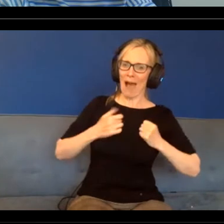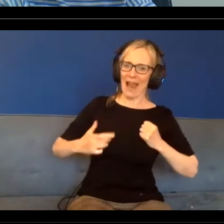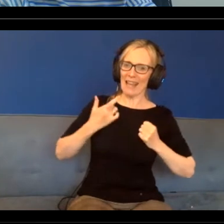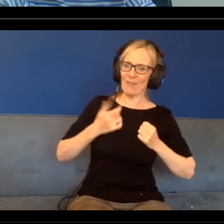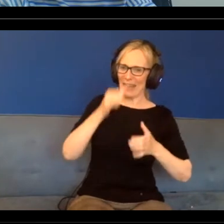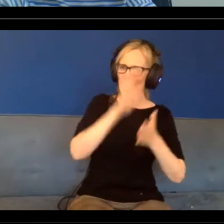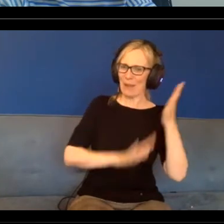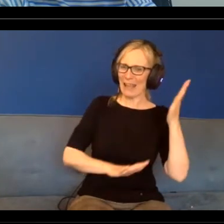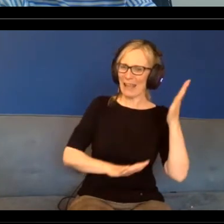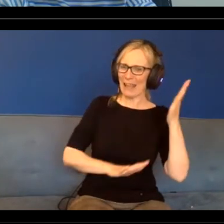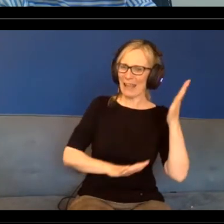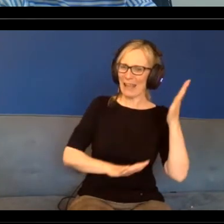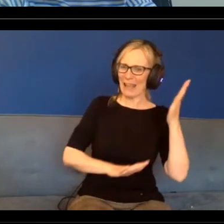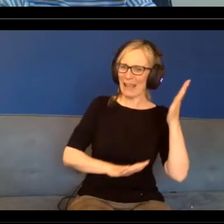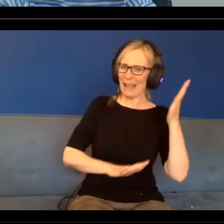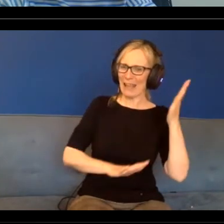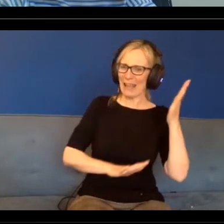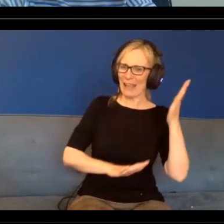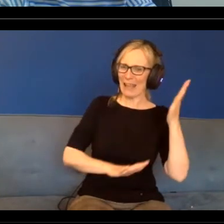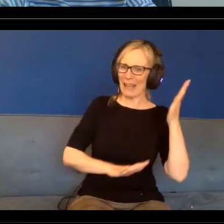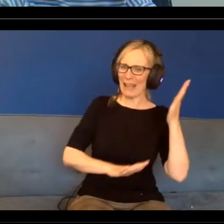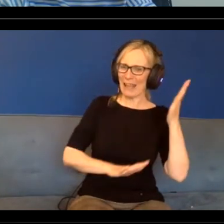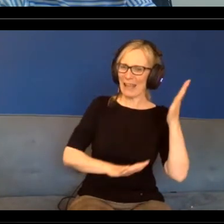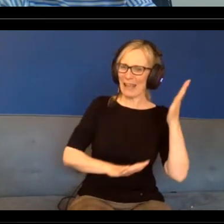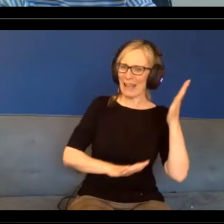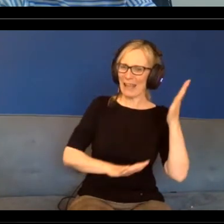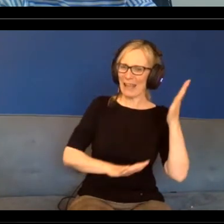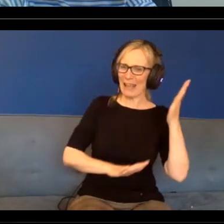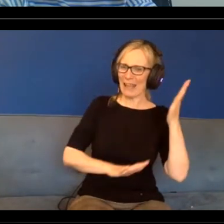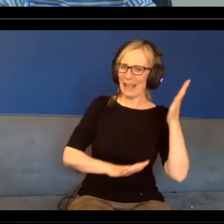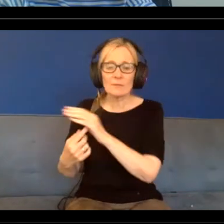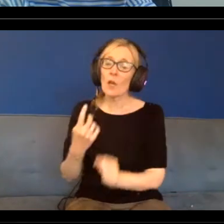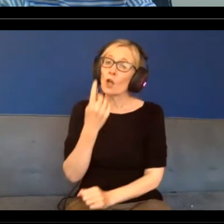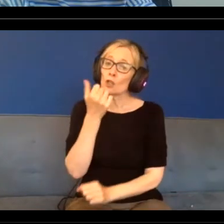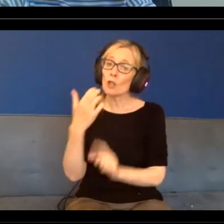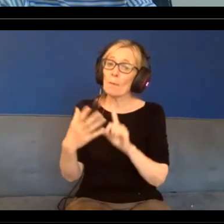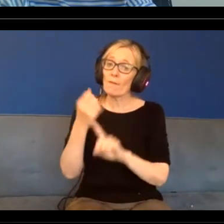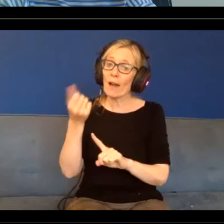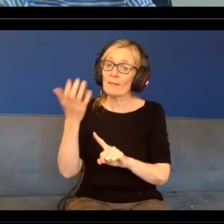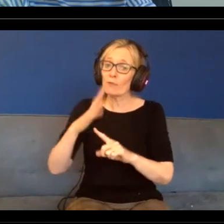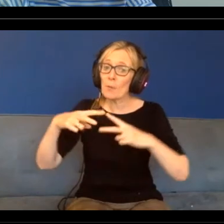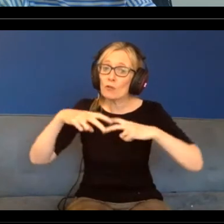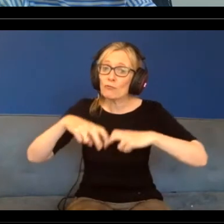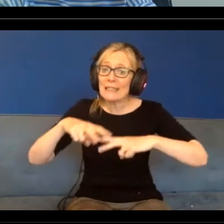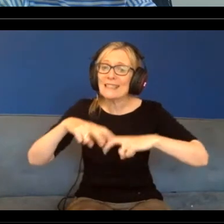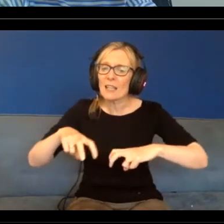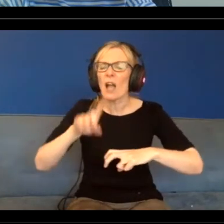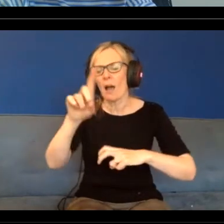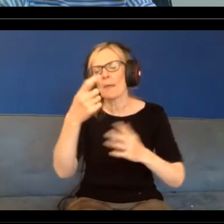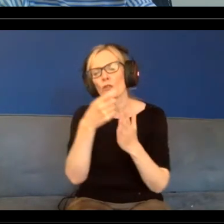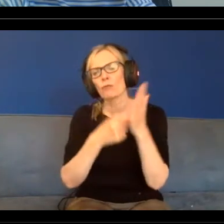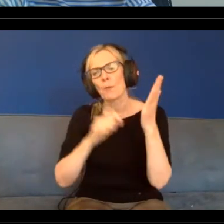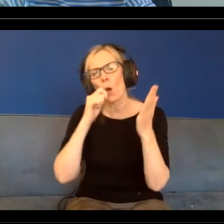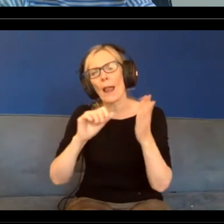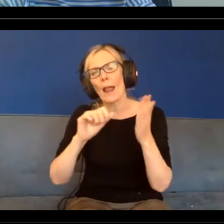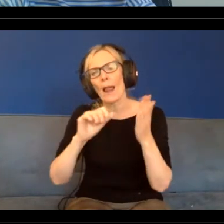issues. Some of the top level headline findings from the research, and the report will be published at the end of this